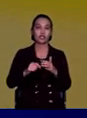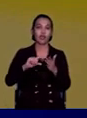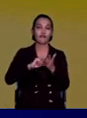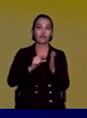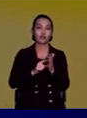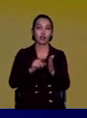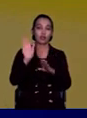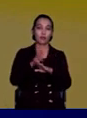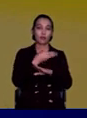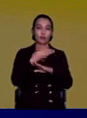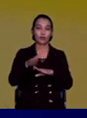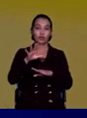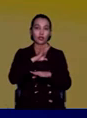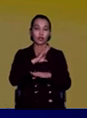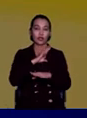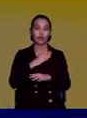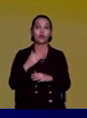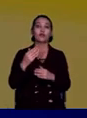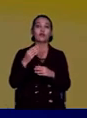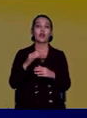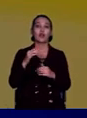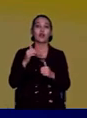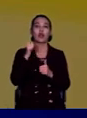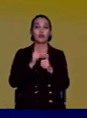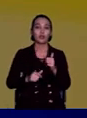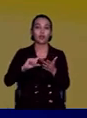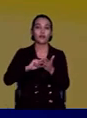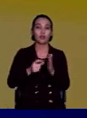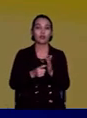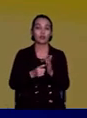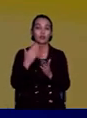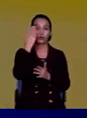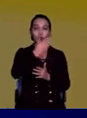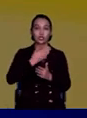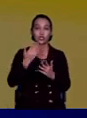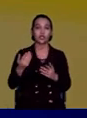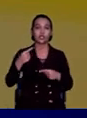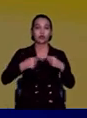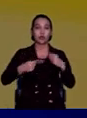yuzalarini taqqoslash uchun ular ichida joylashgan kvadratlarni sanab chiqamiz.